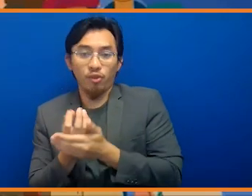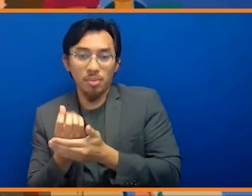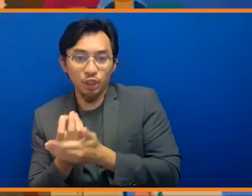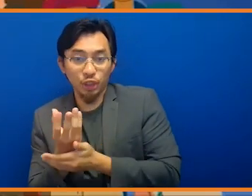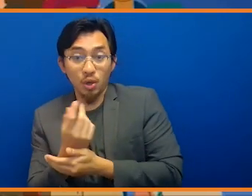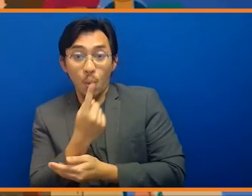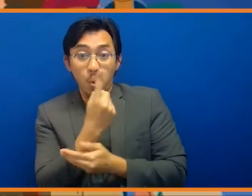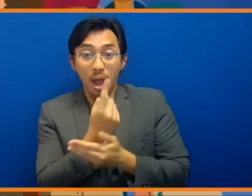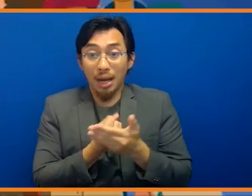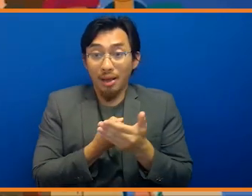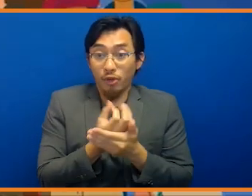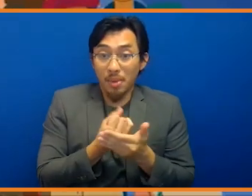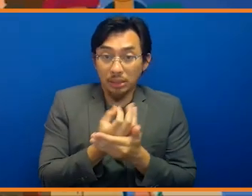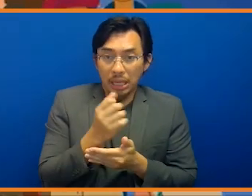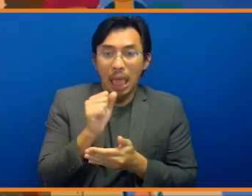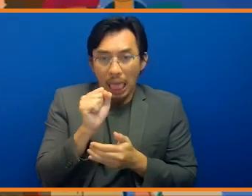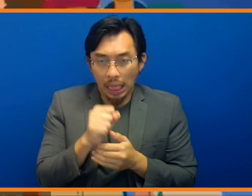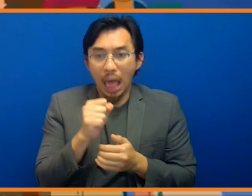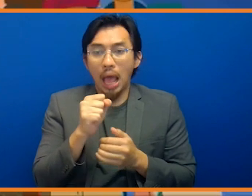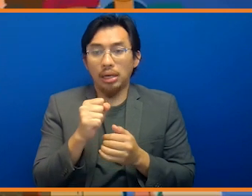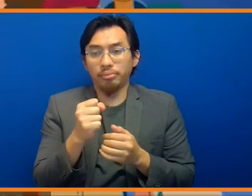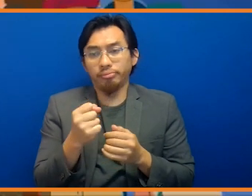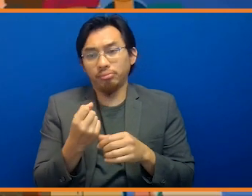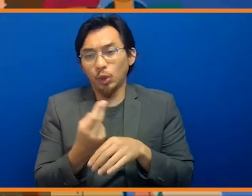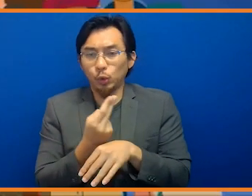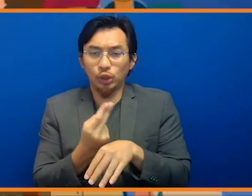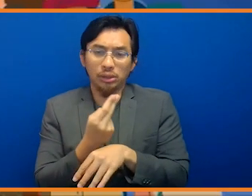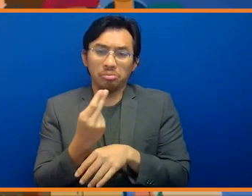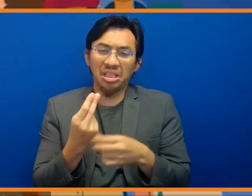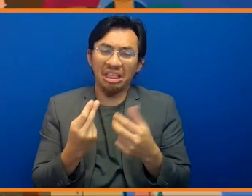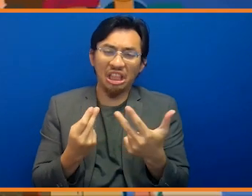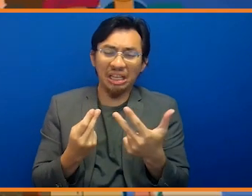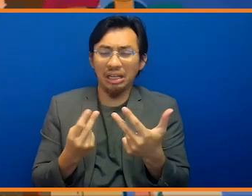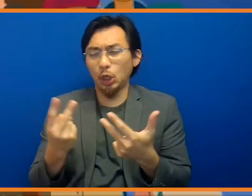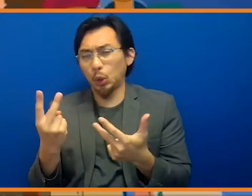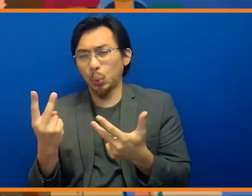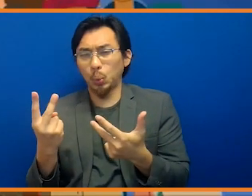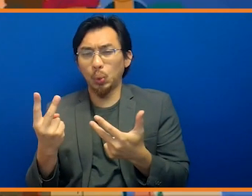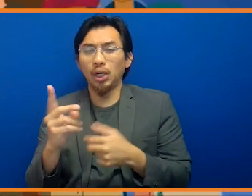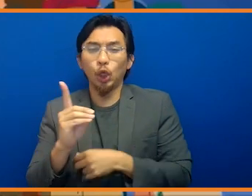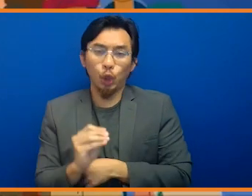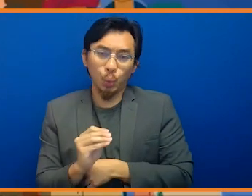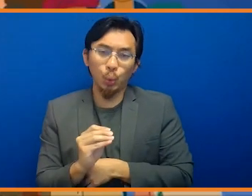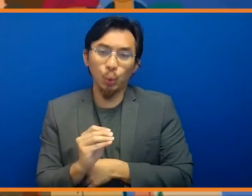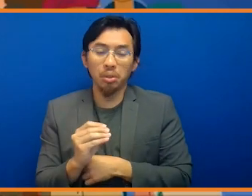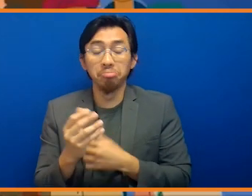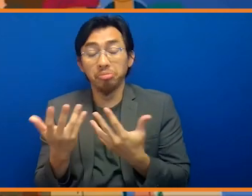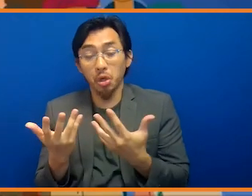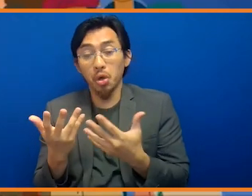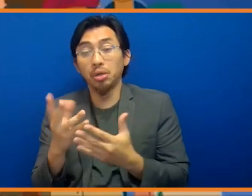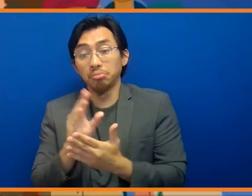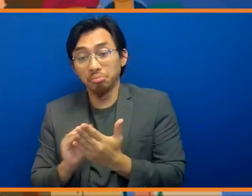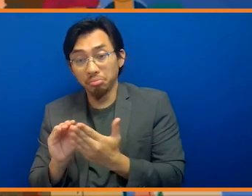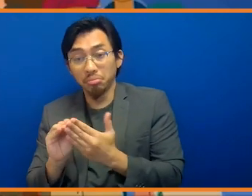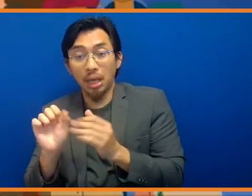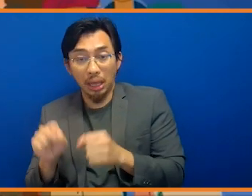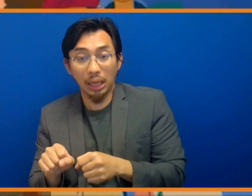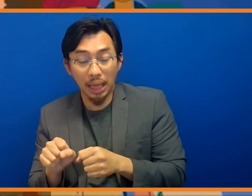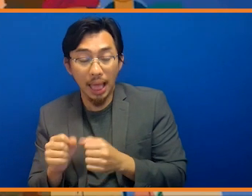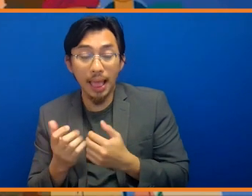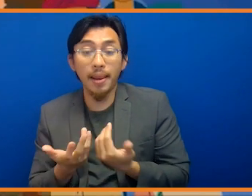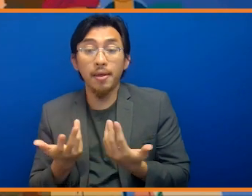one information can be used by 3 or 2 do's, and those are, you can take a look on that, and